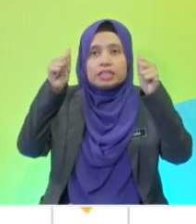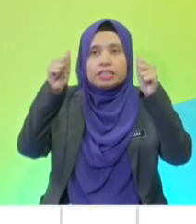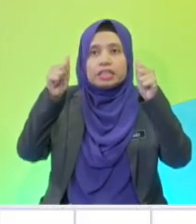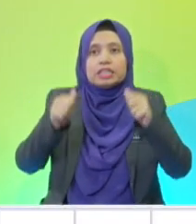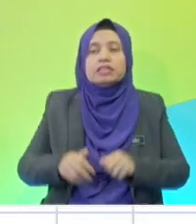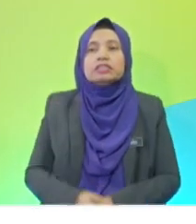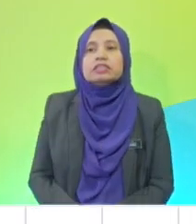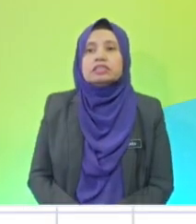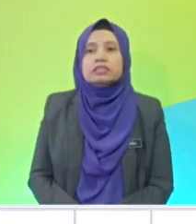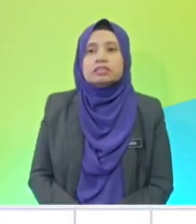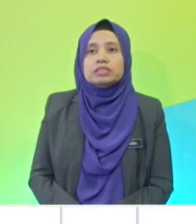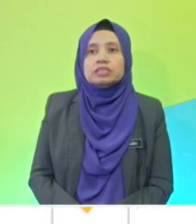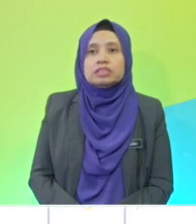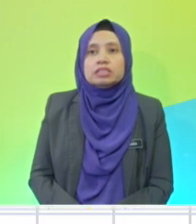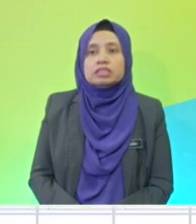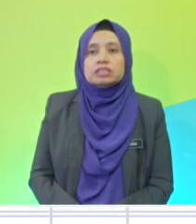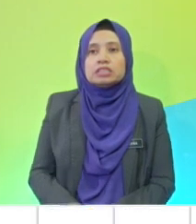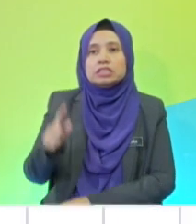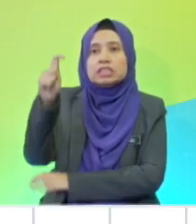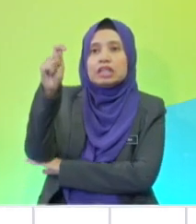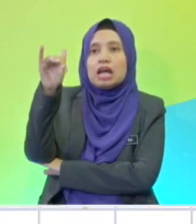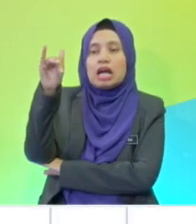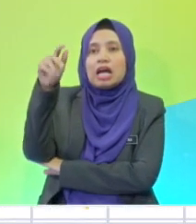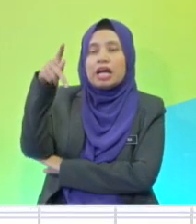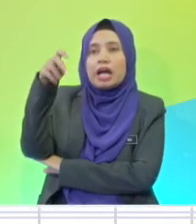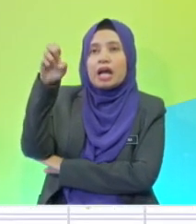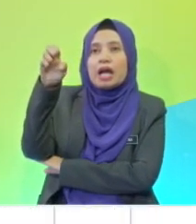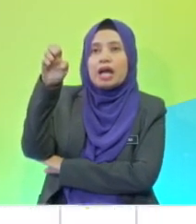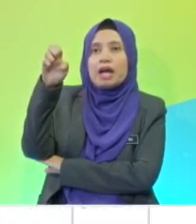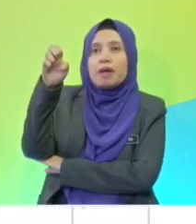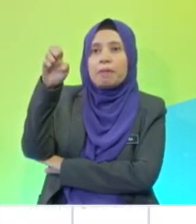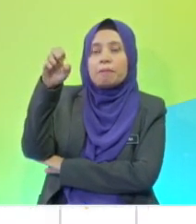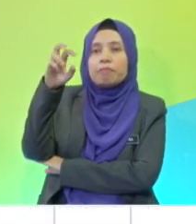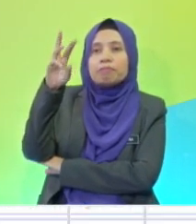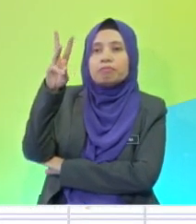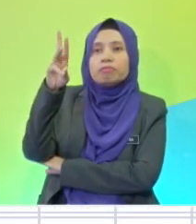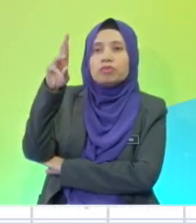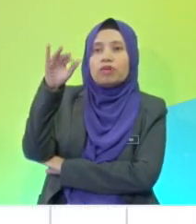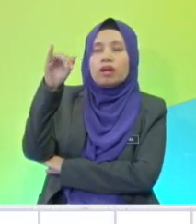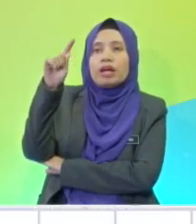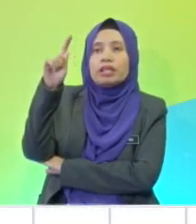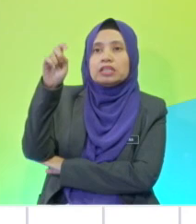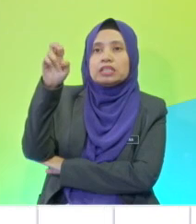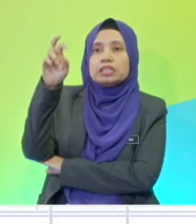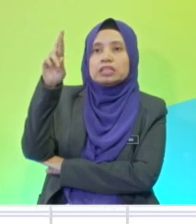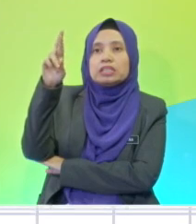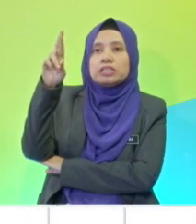lower, higher, Damien. Show your answer. Yes. Yes. A bit more higher. Higher a bit.